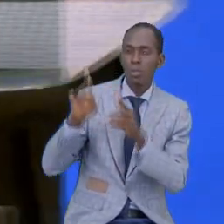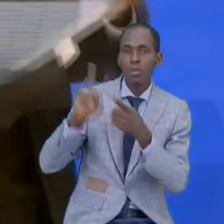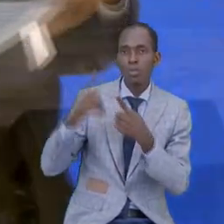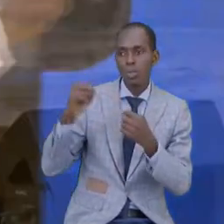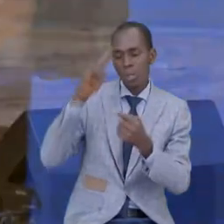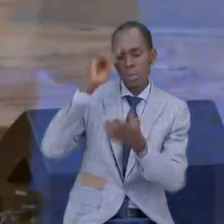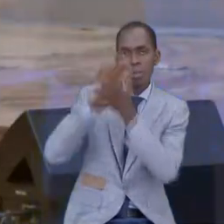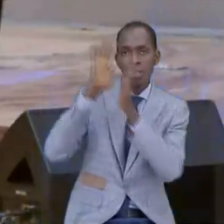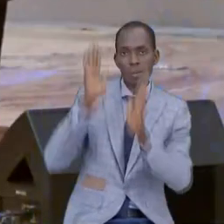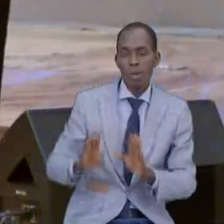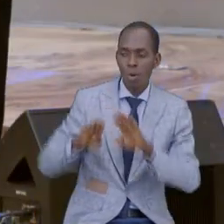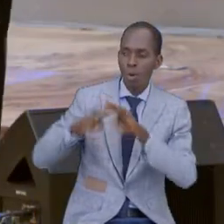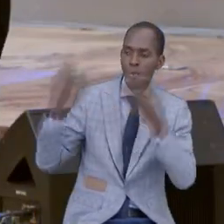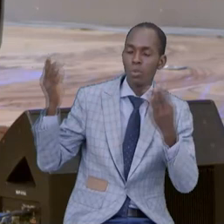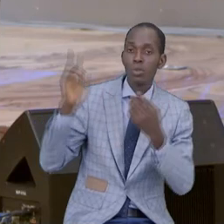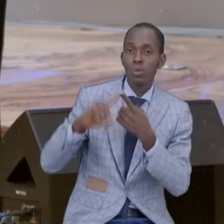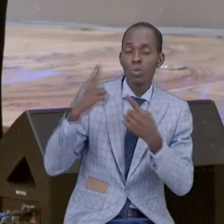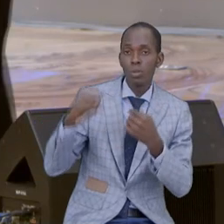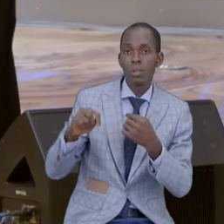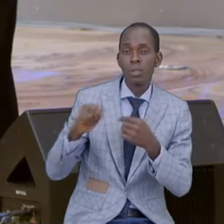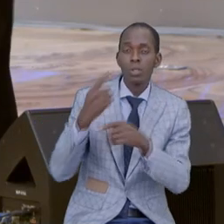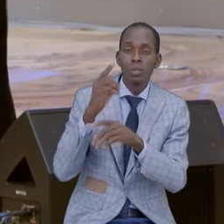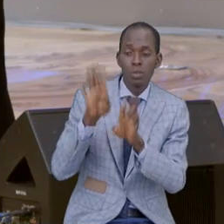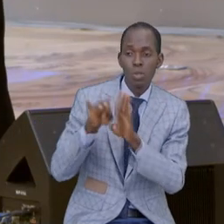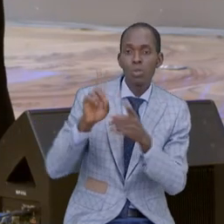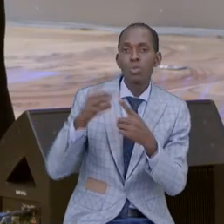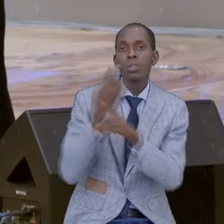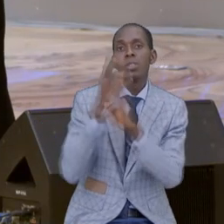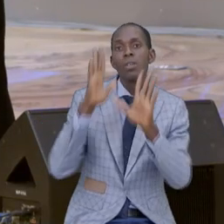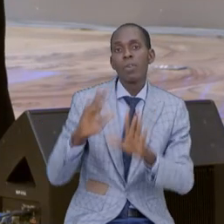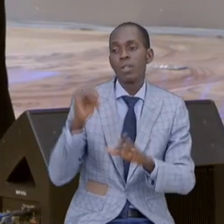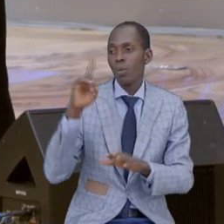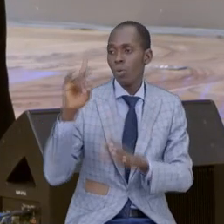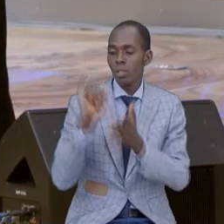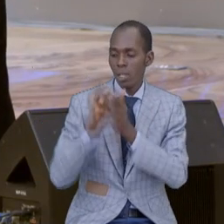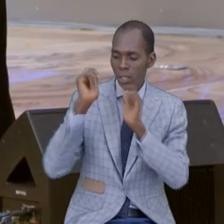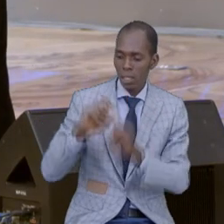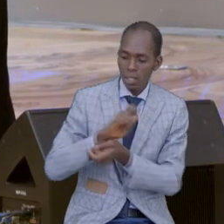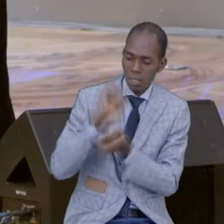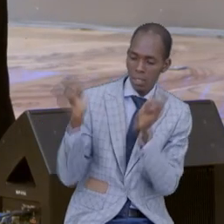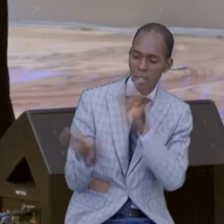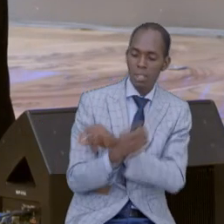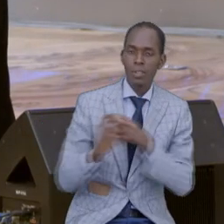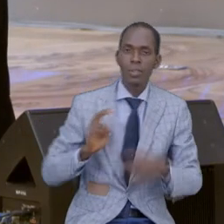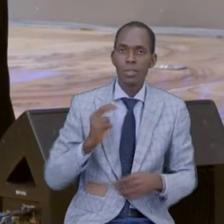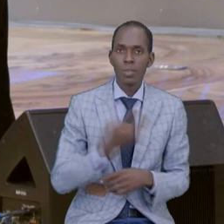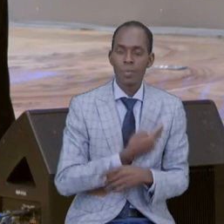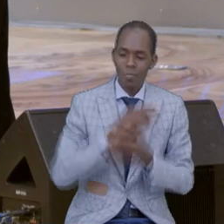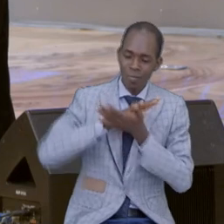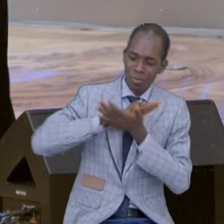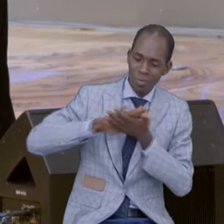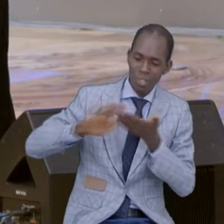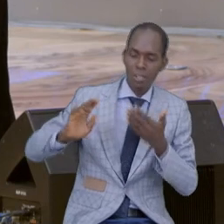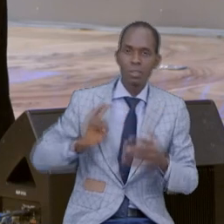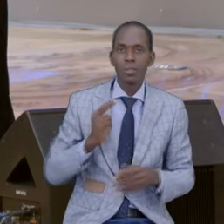Deliverer. He opens the door to the one who can change us and cleanse us